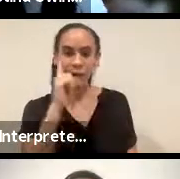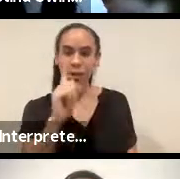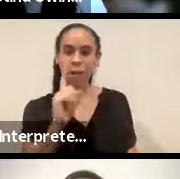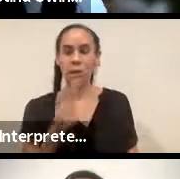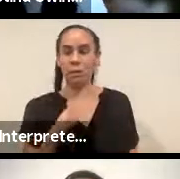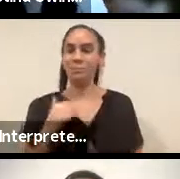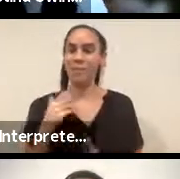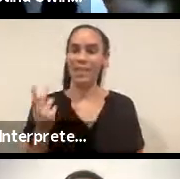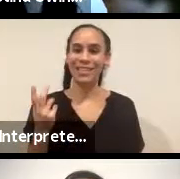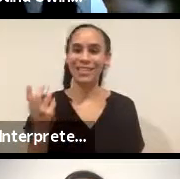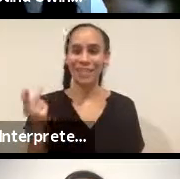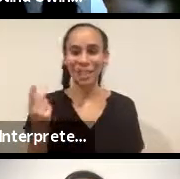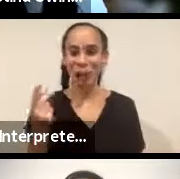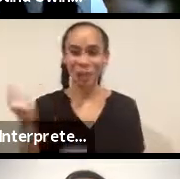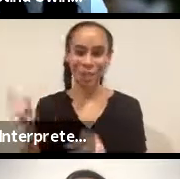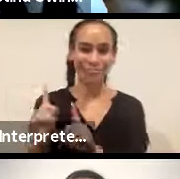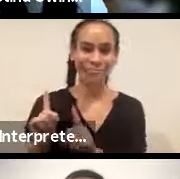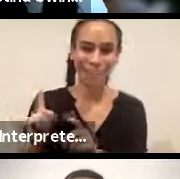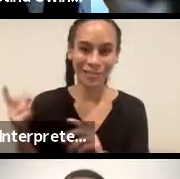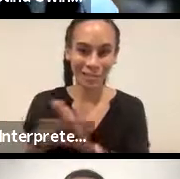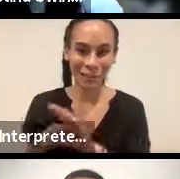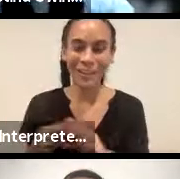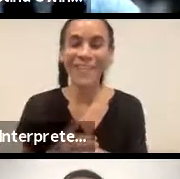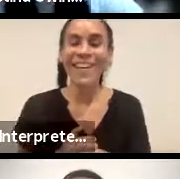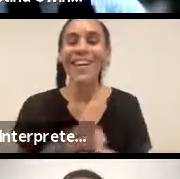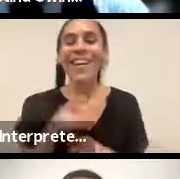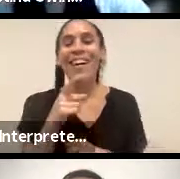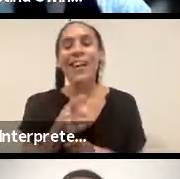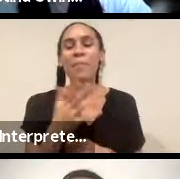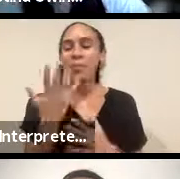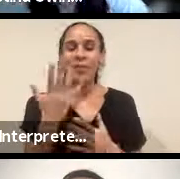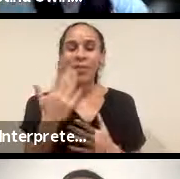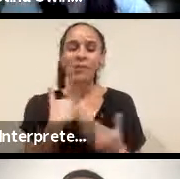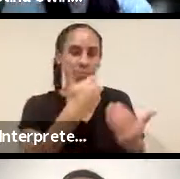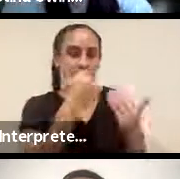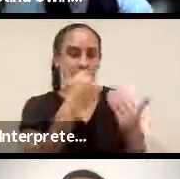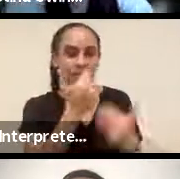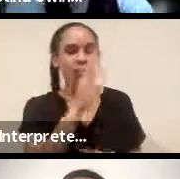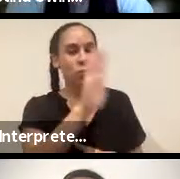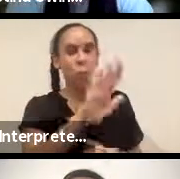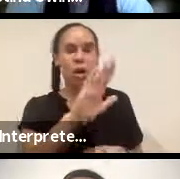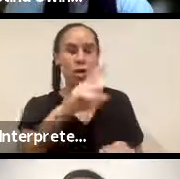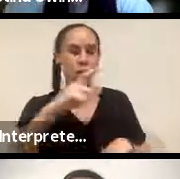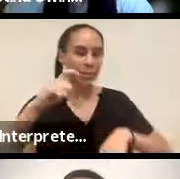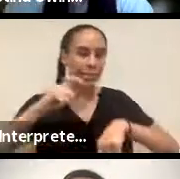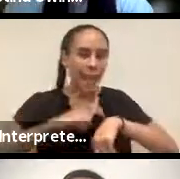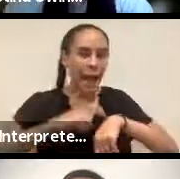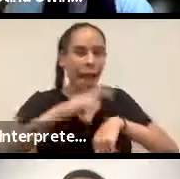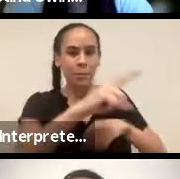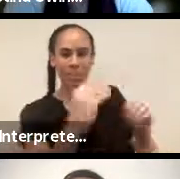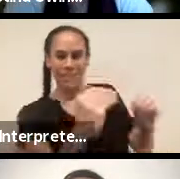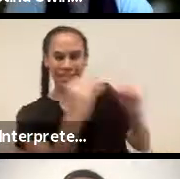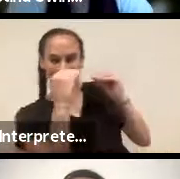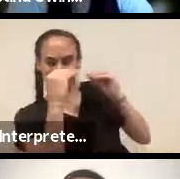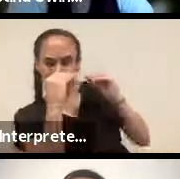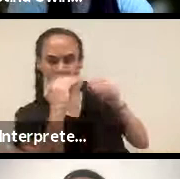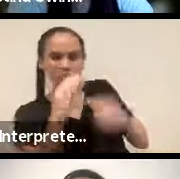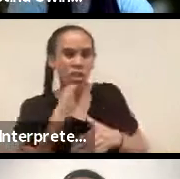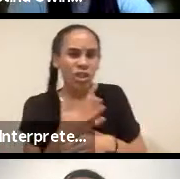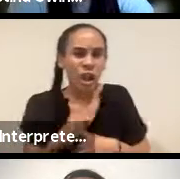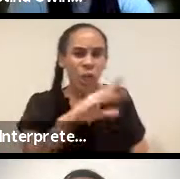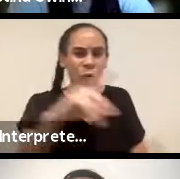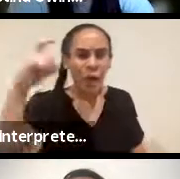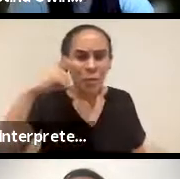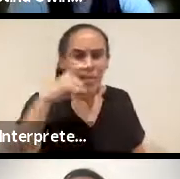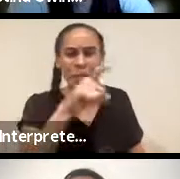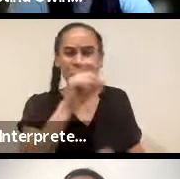is making a cameo. All the time that you spent teaching me, sharing your wisdom with me, believing